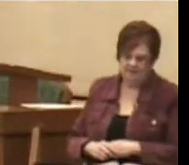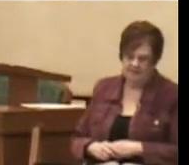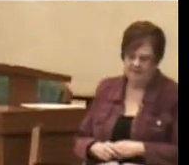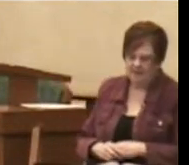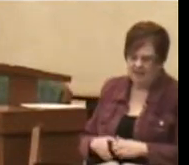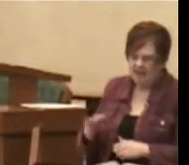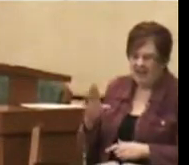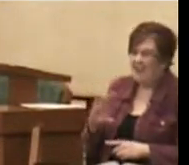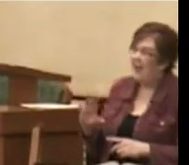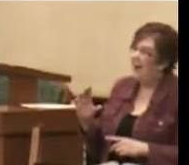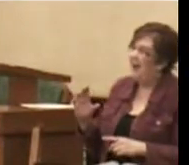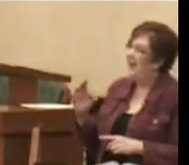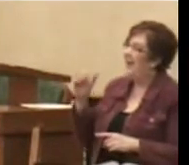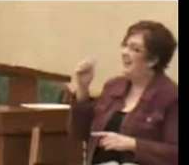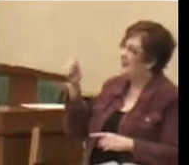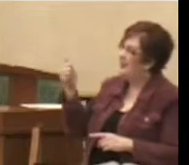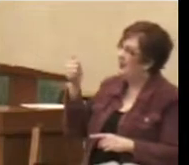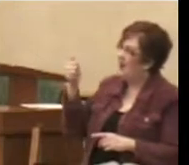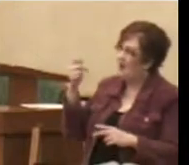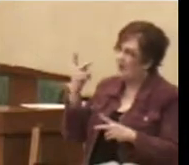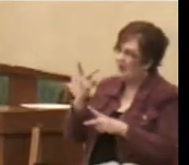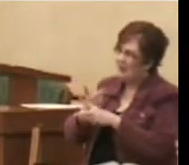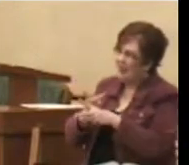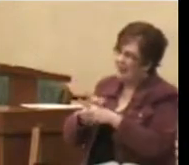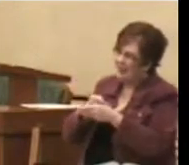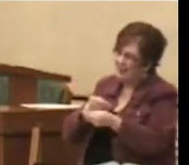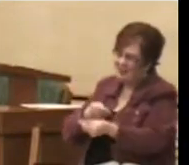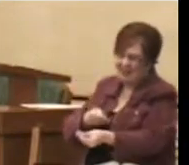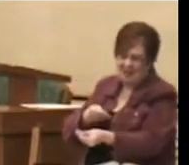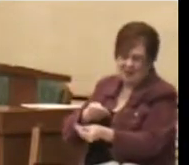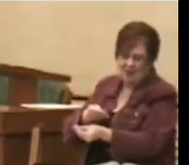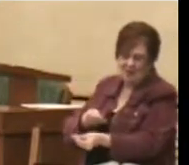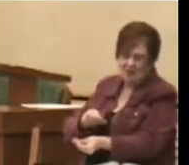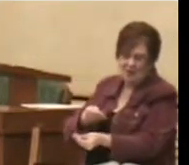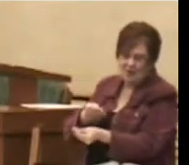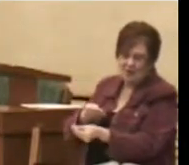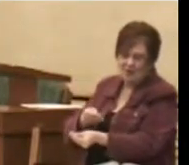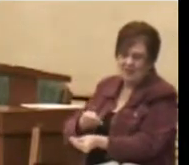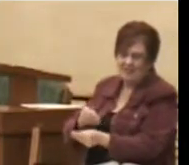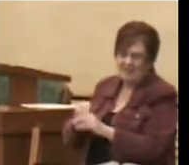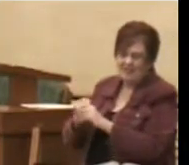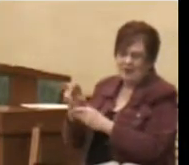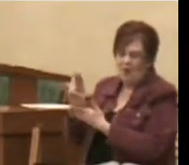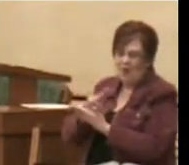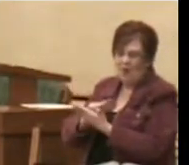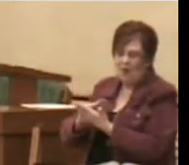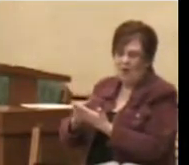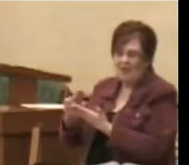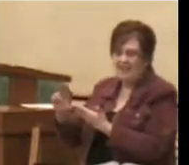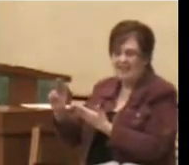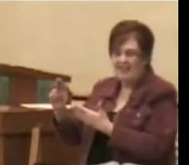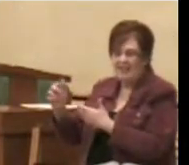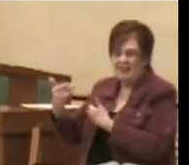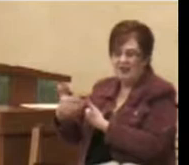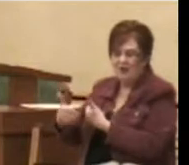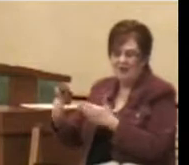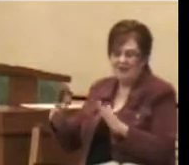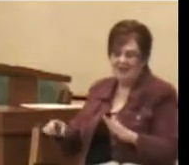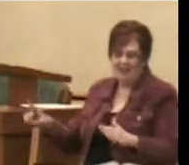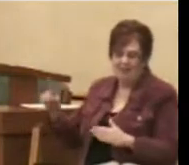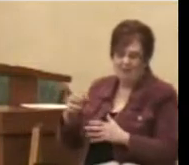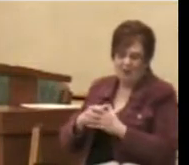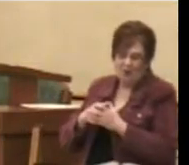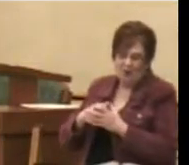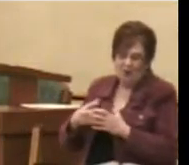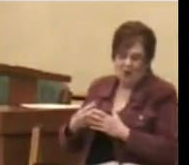God his own doth tend and nourish, in his holy courts